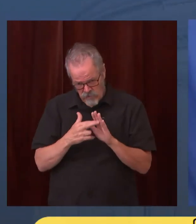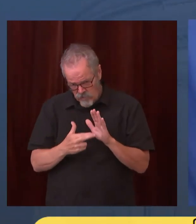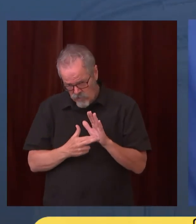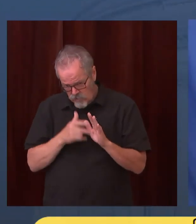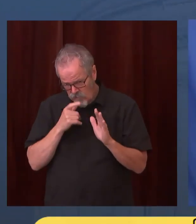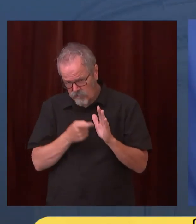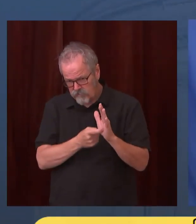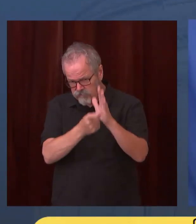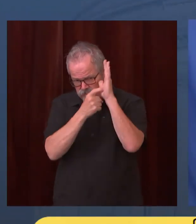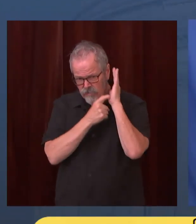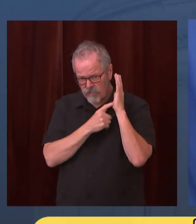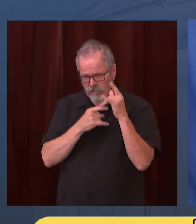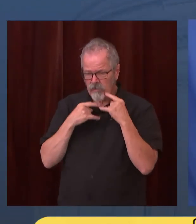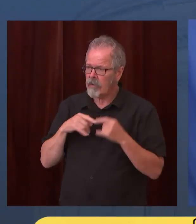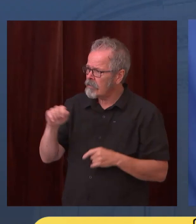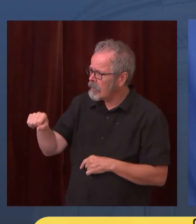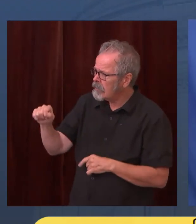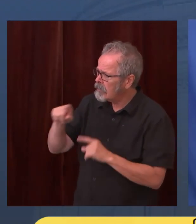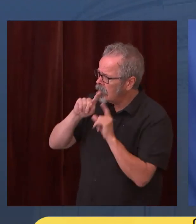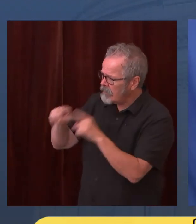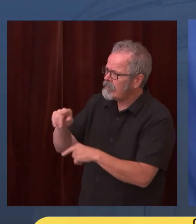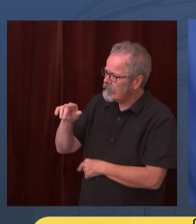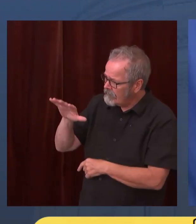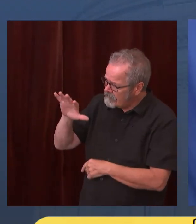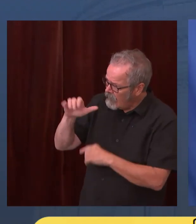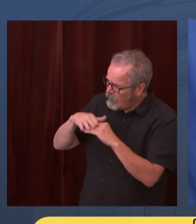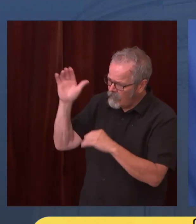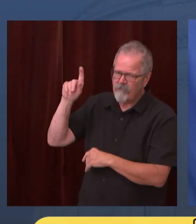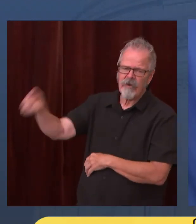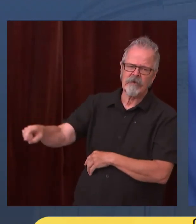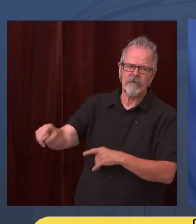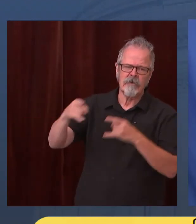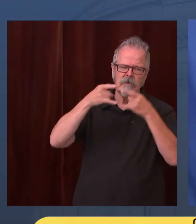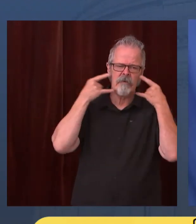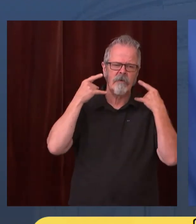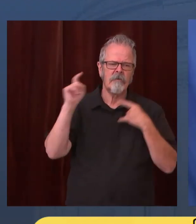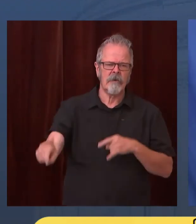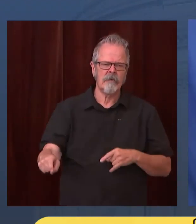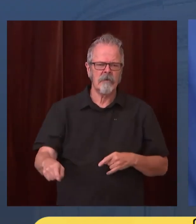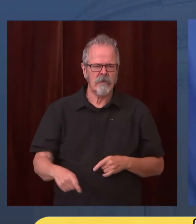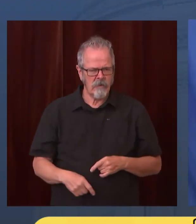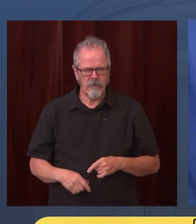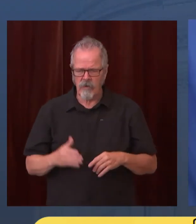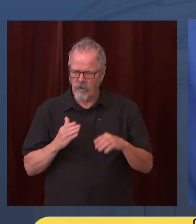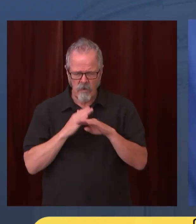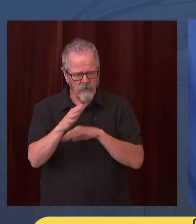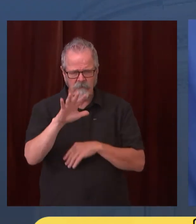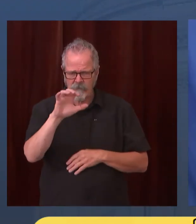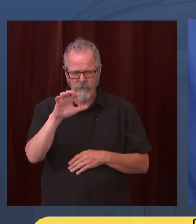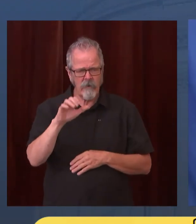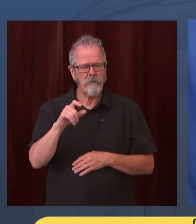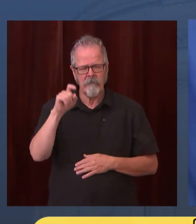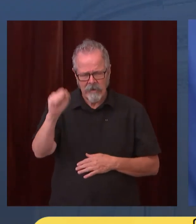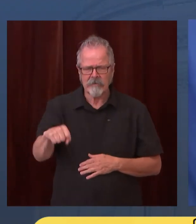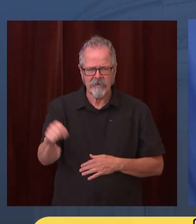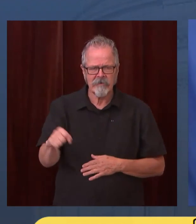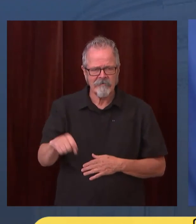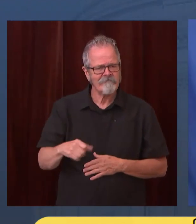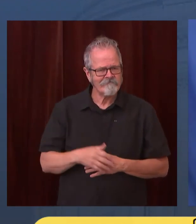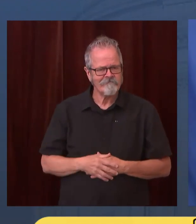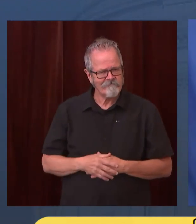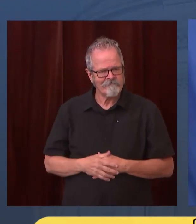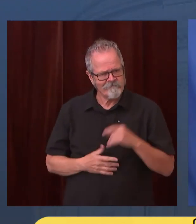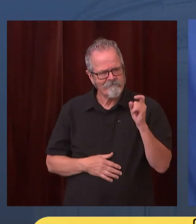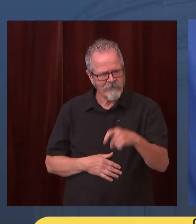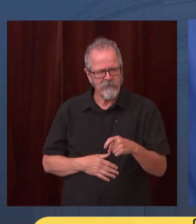from dying. And this is an effective way to do it. And the reason we have to do this is because not enough people in Spokane County have